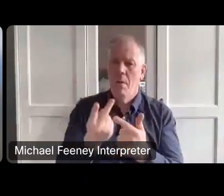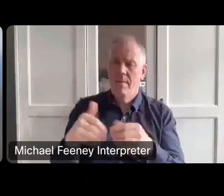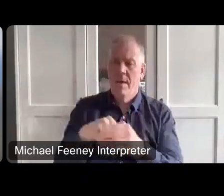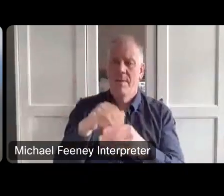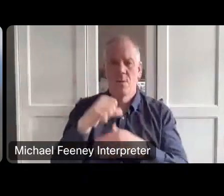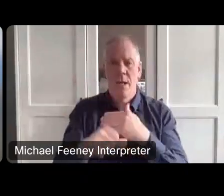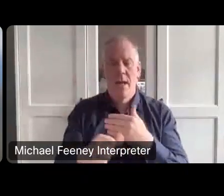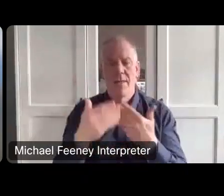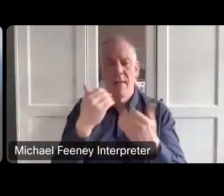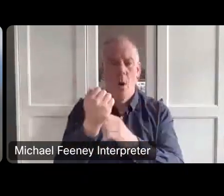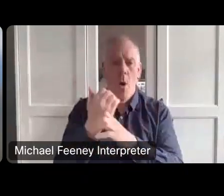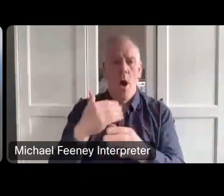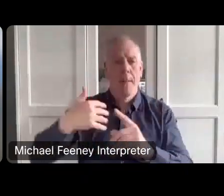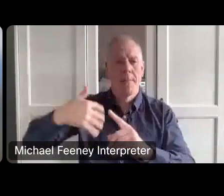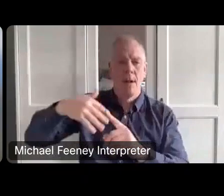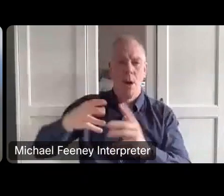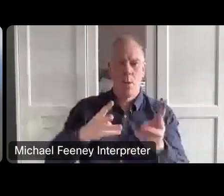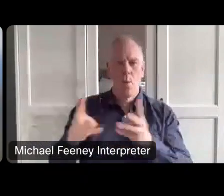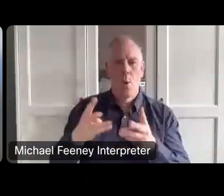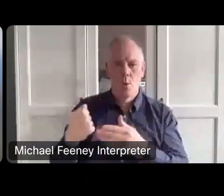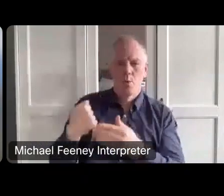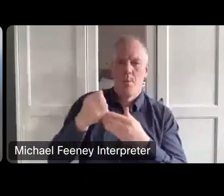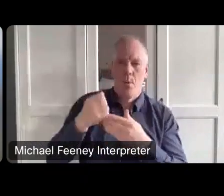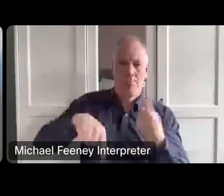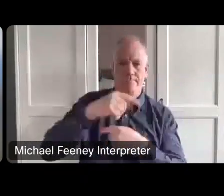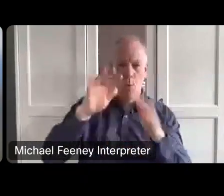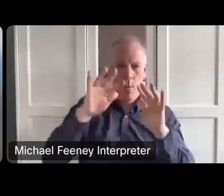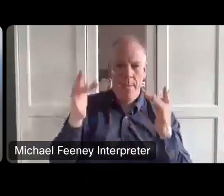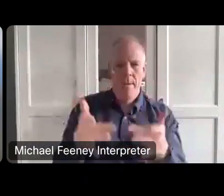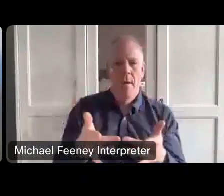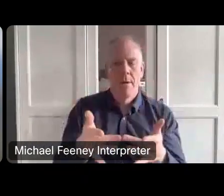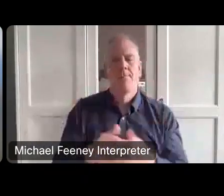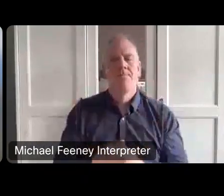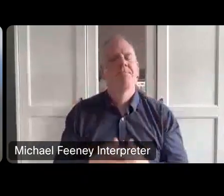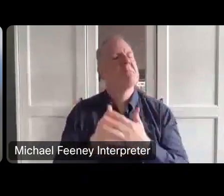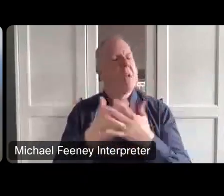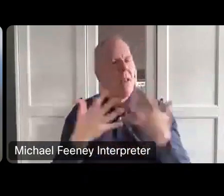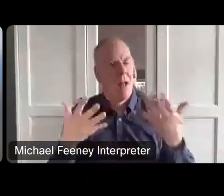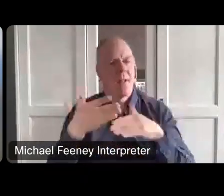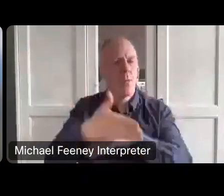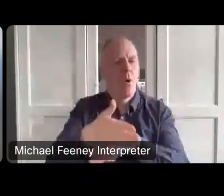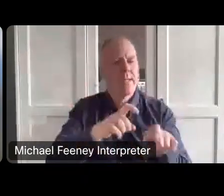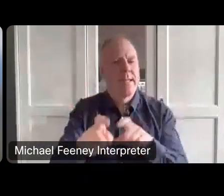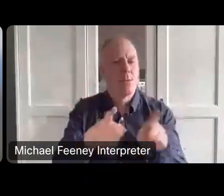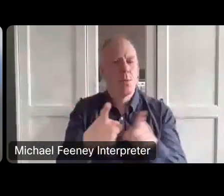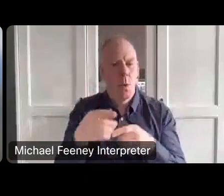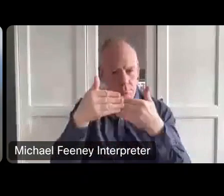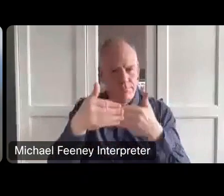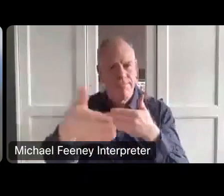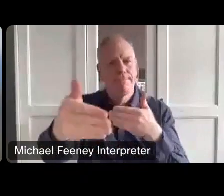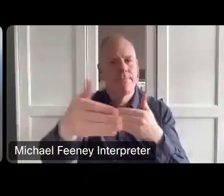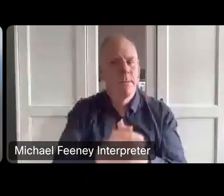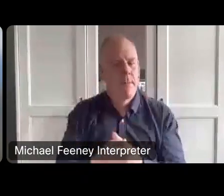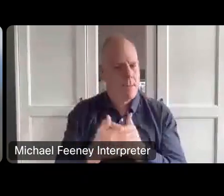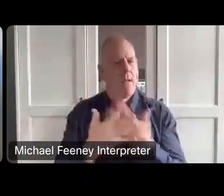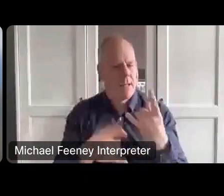thank you for all the people in the background who have supported this. There's a lot of work to do, but I can see, you know, there's a lot going